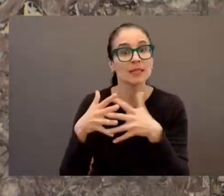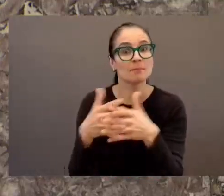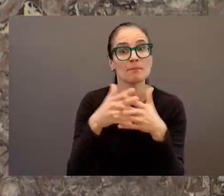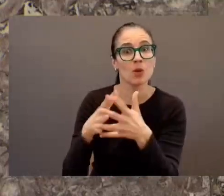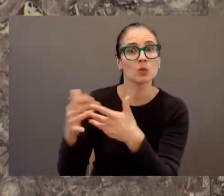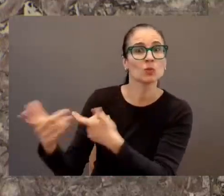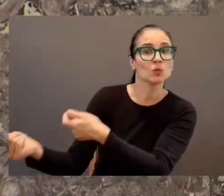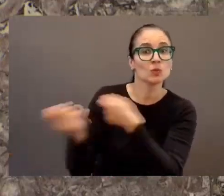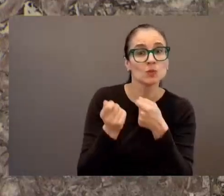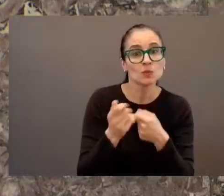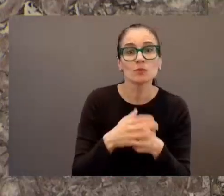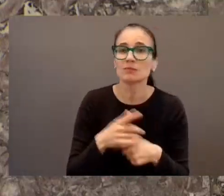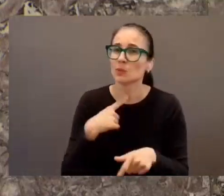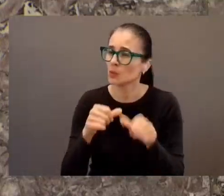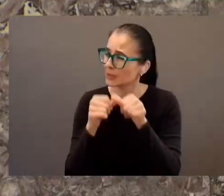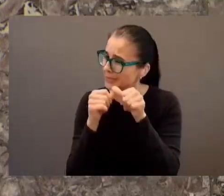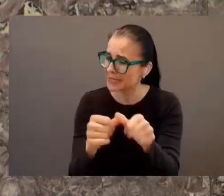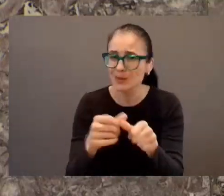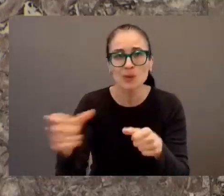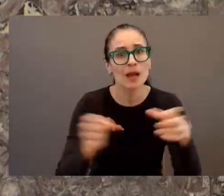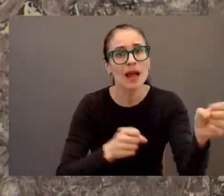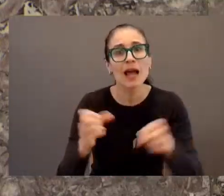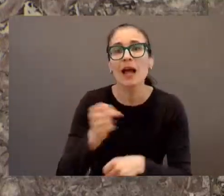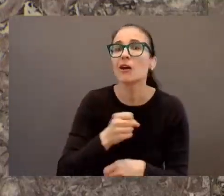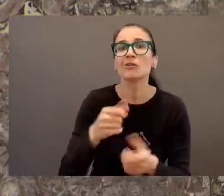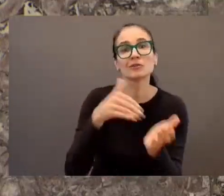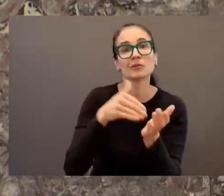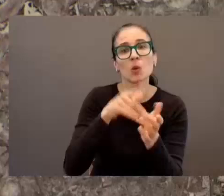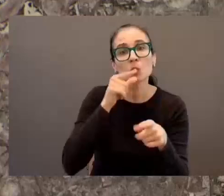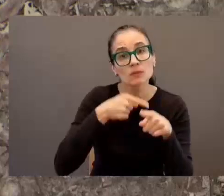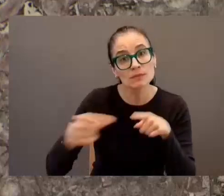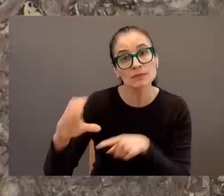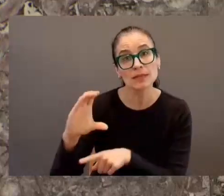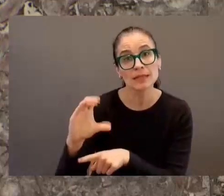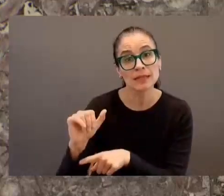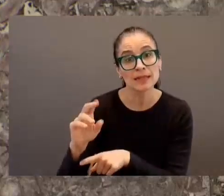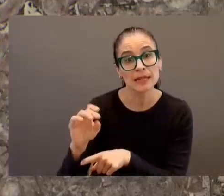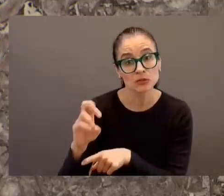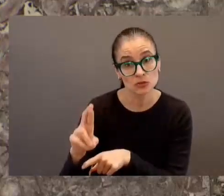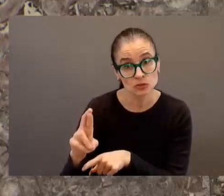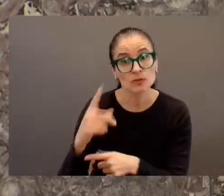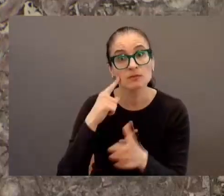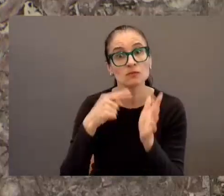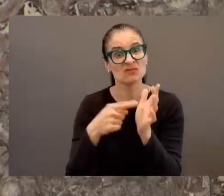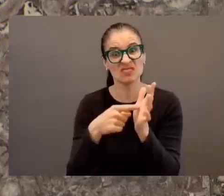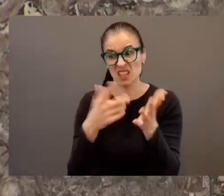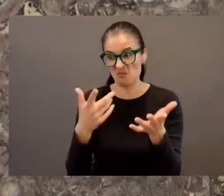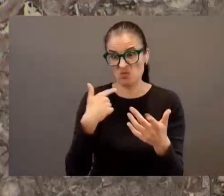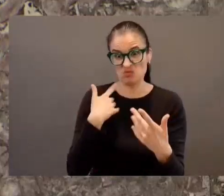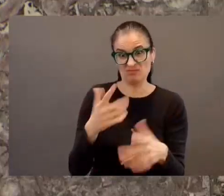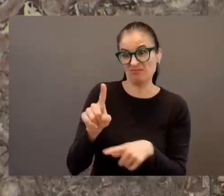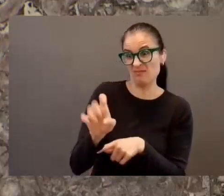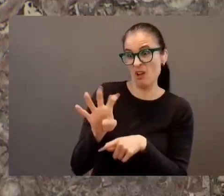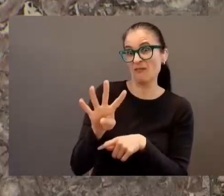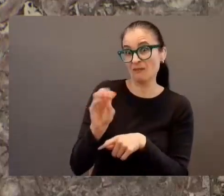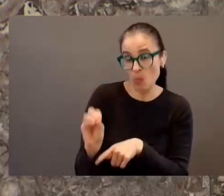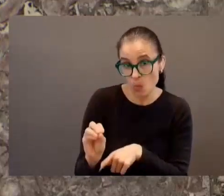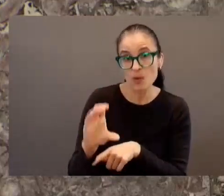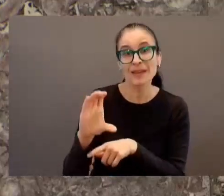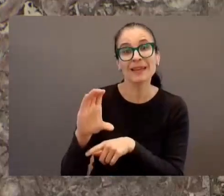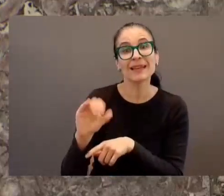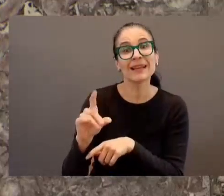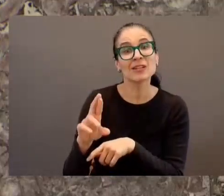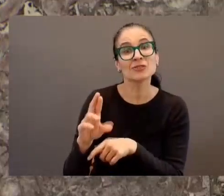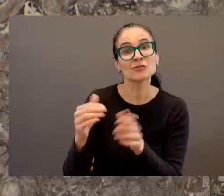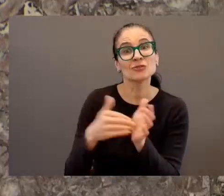example, and that includes 140 cancer physicians over the last couple of years alone as part of our cancer action plan.